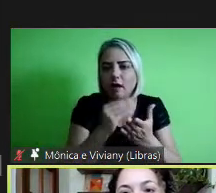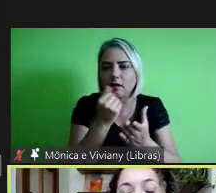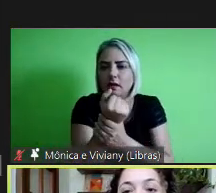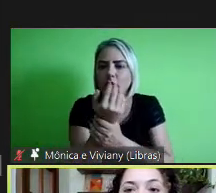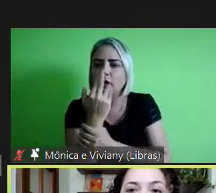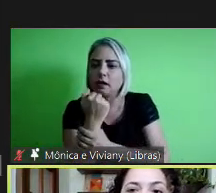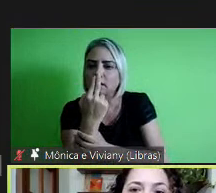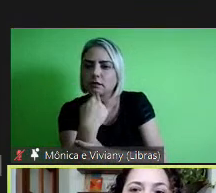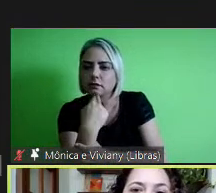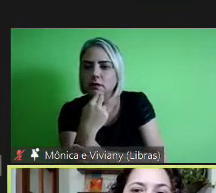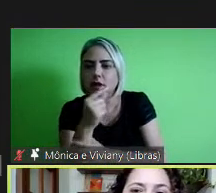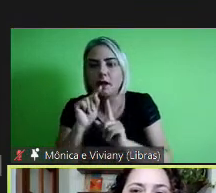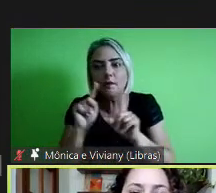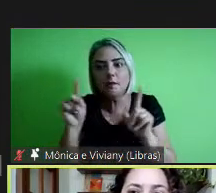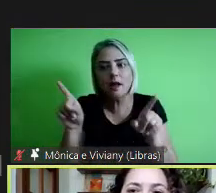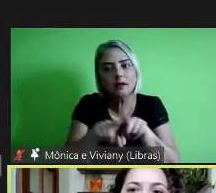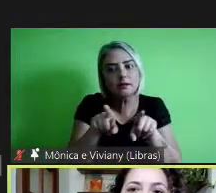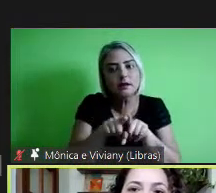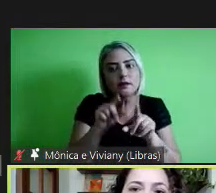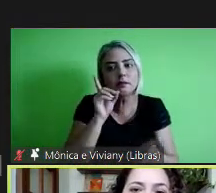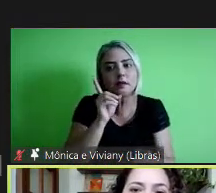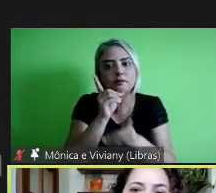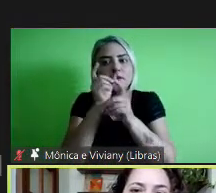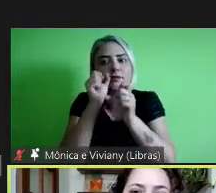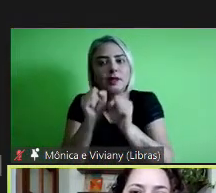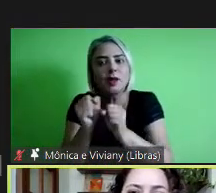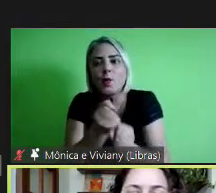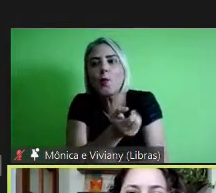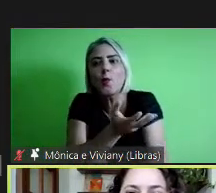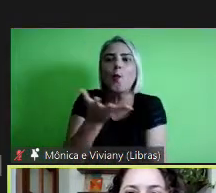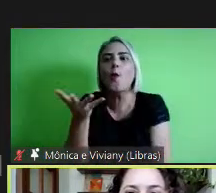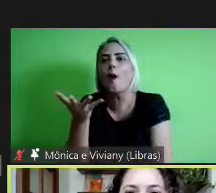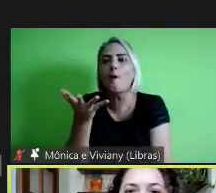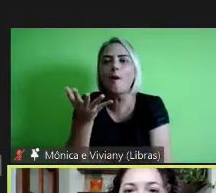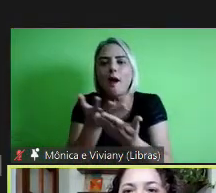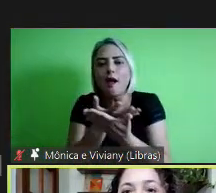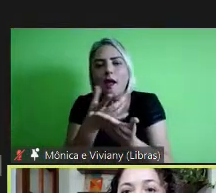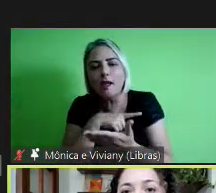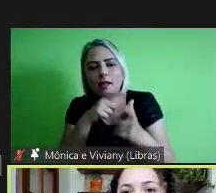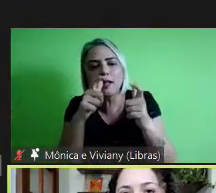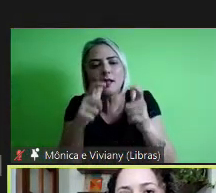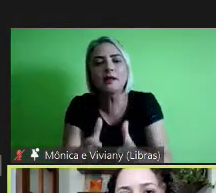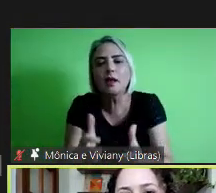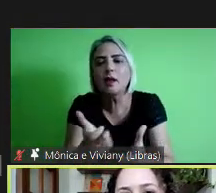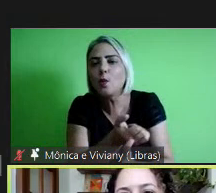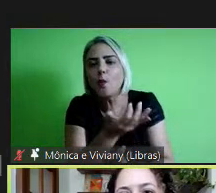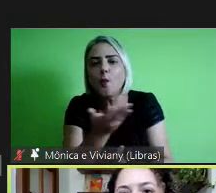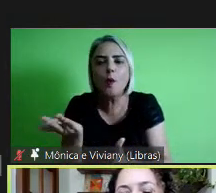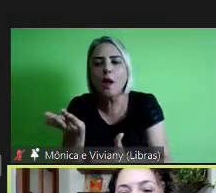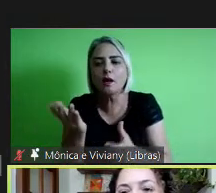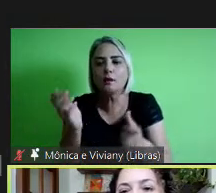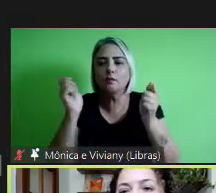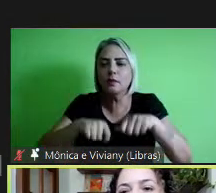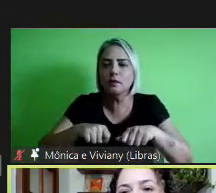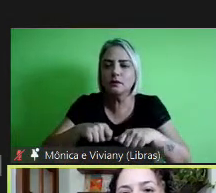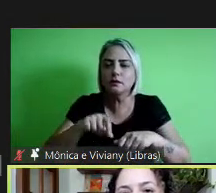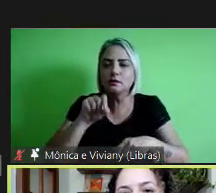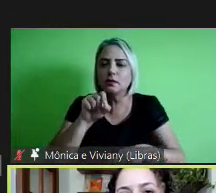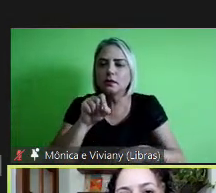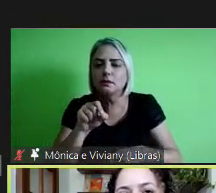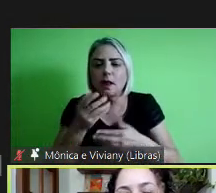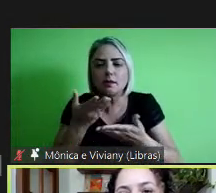that indicates in food insecurity, but also to be able to identify what network is beyond